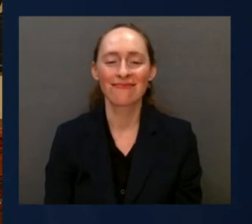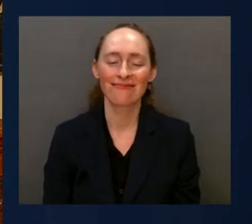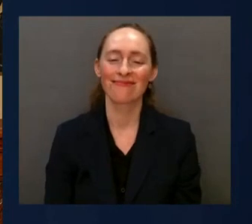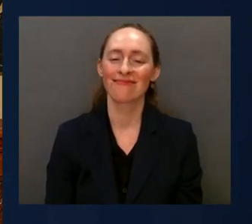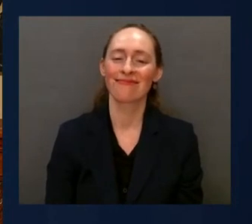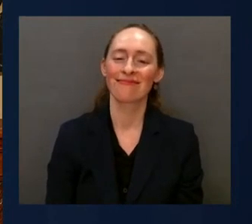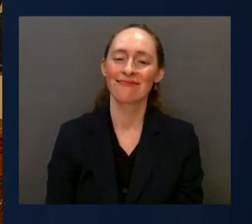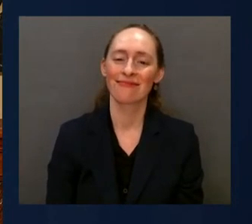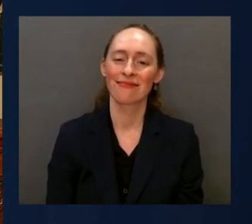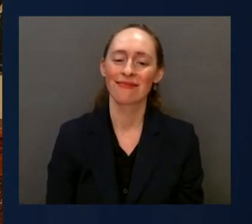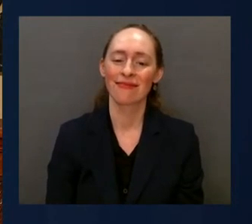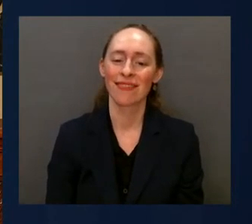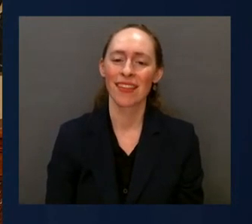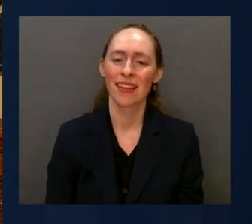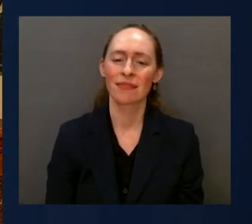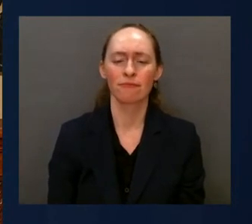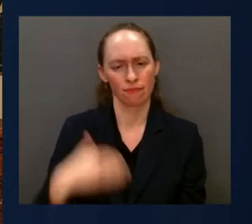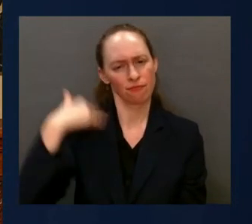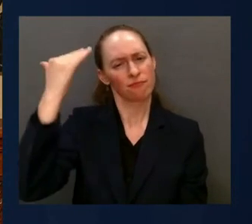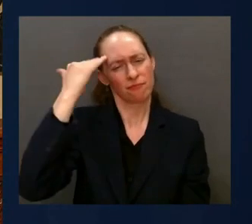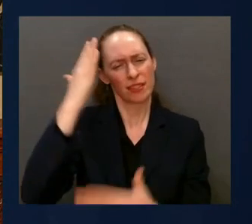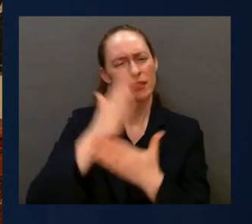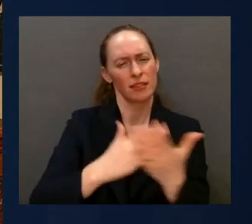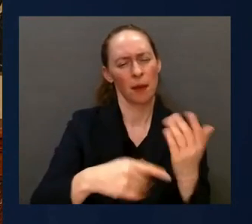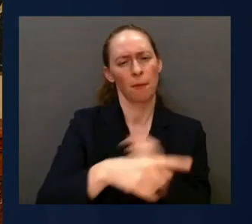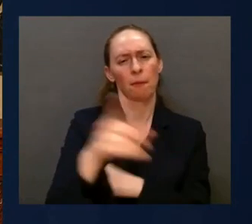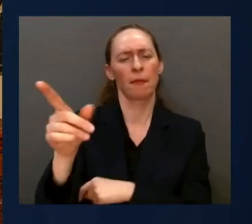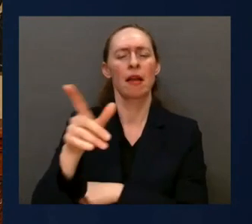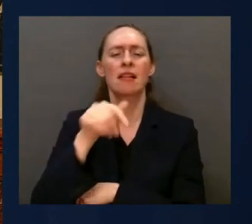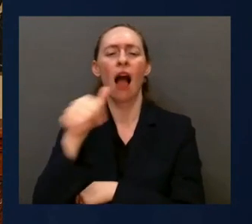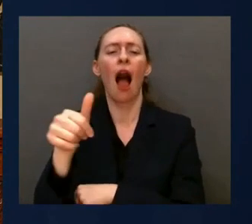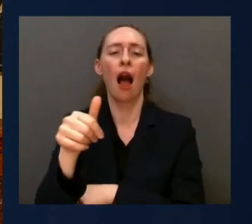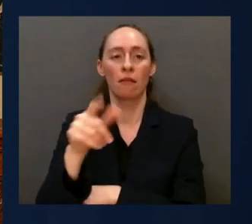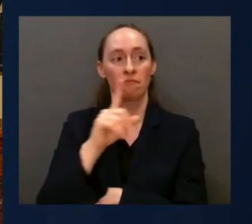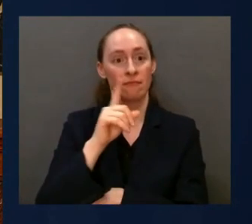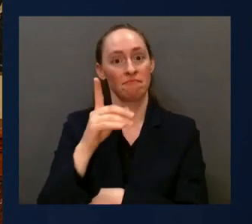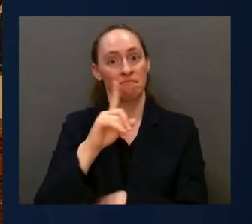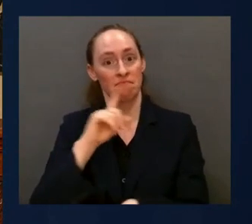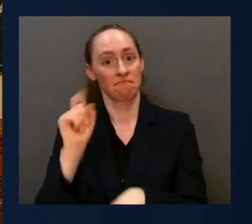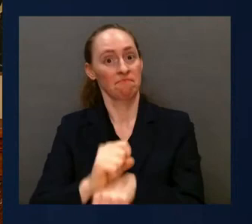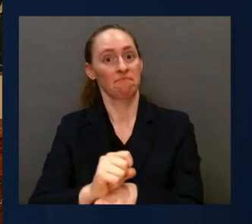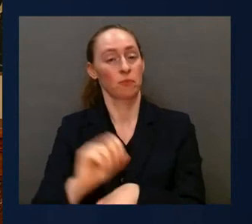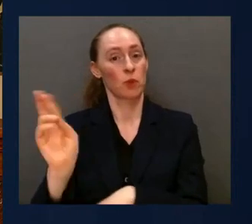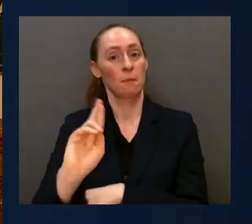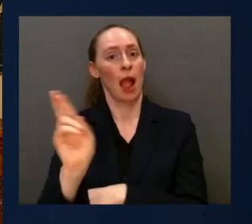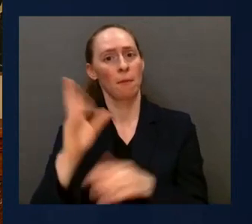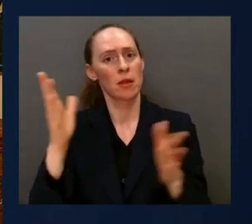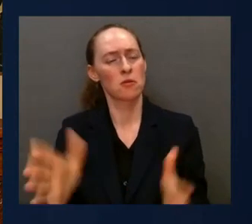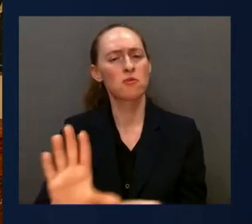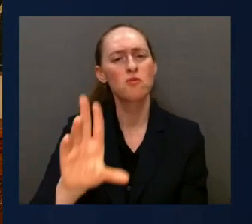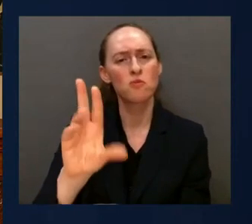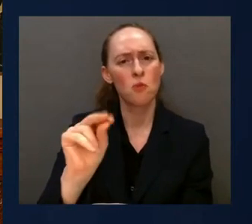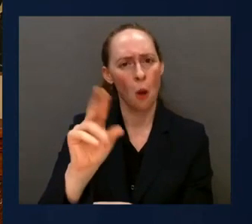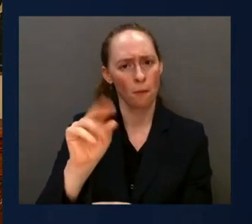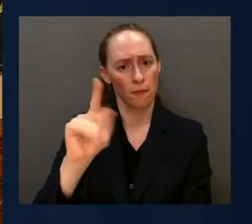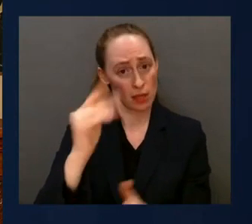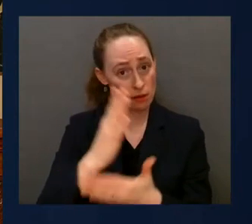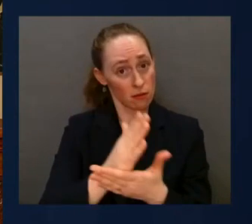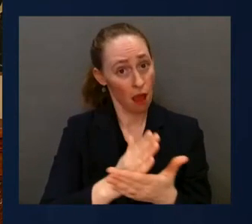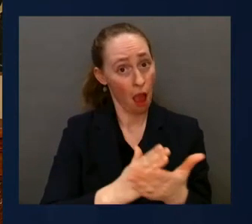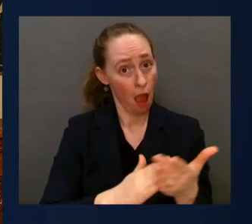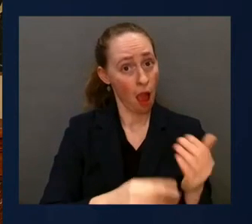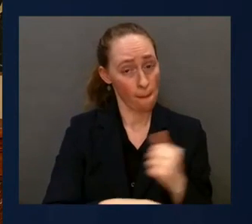so I'm going to exaggerate, but threatening to repeal the Inflation Reduction Act. As my